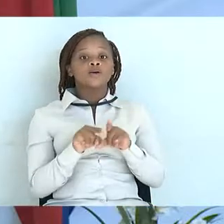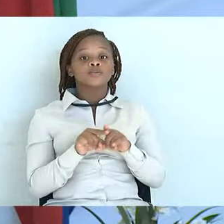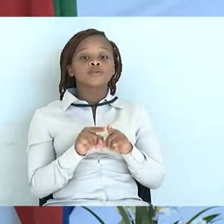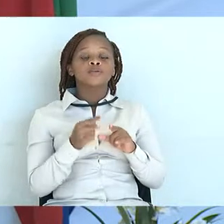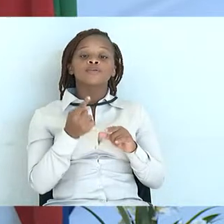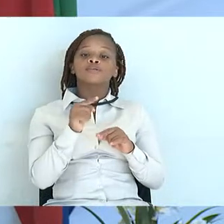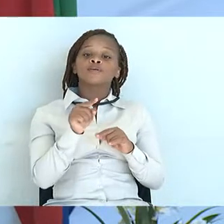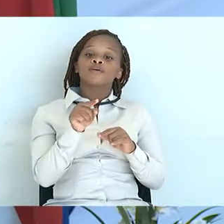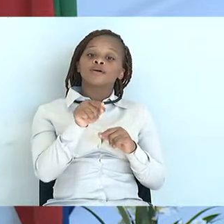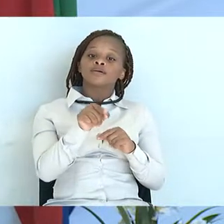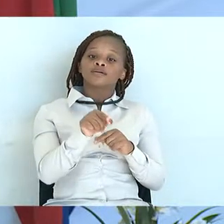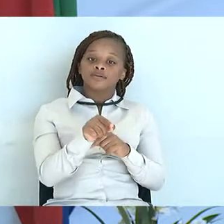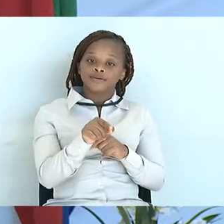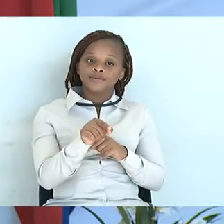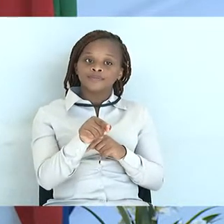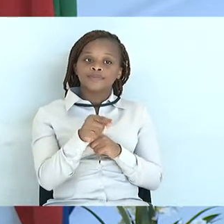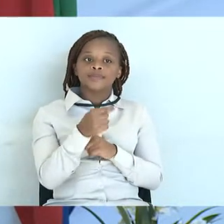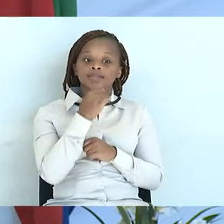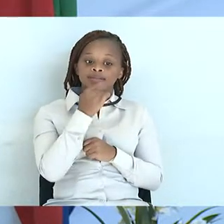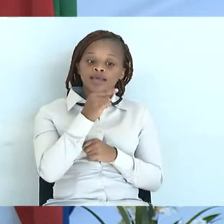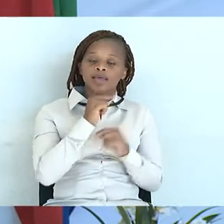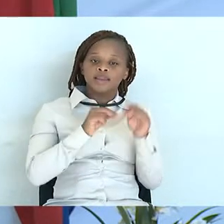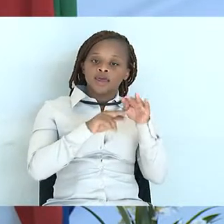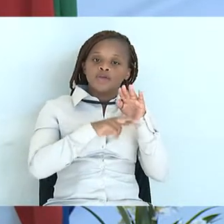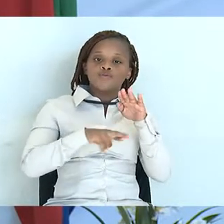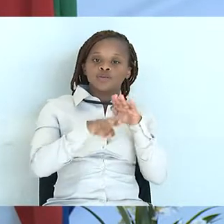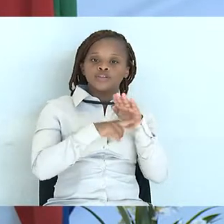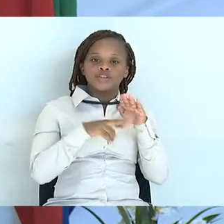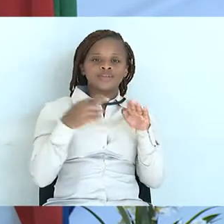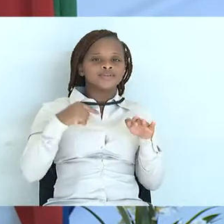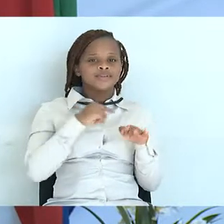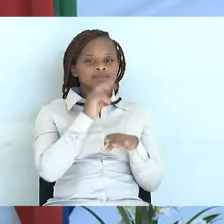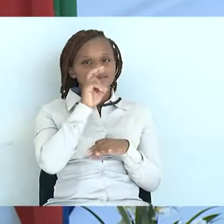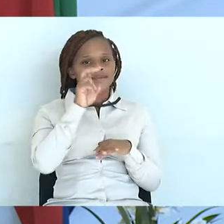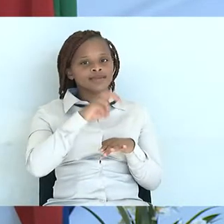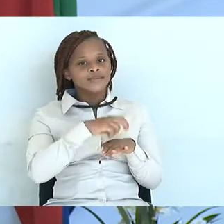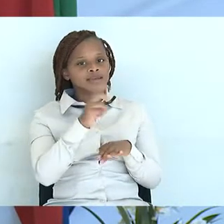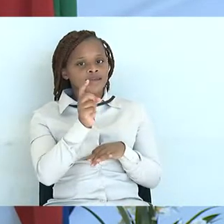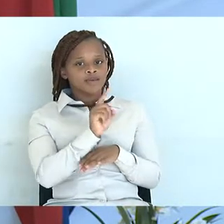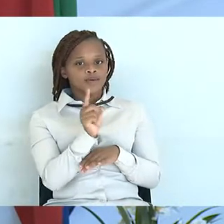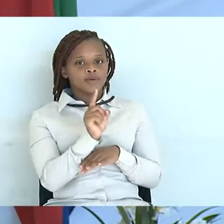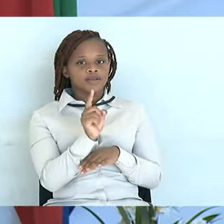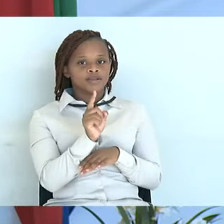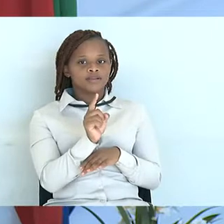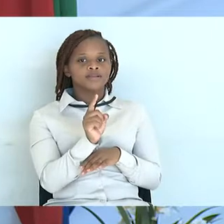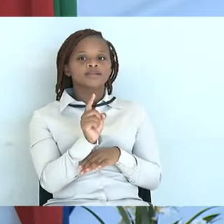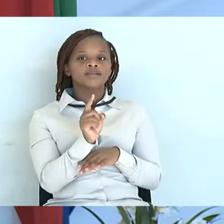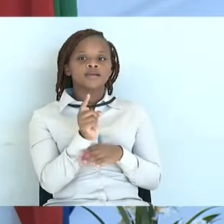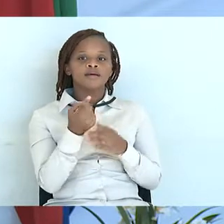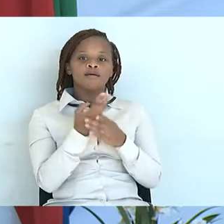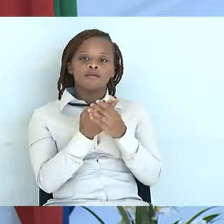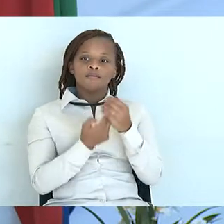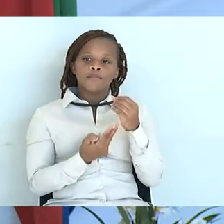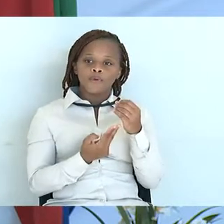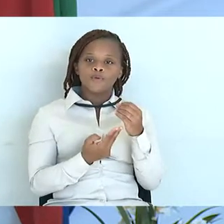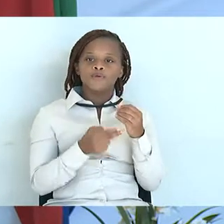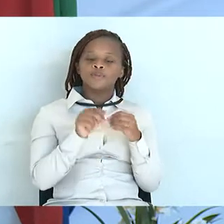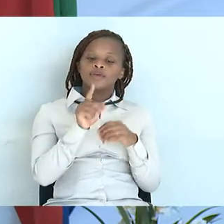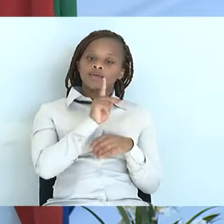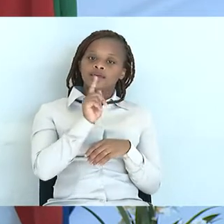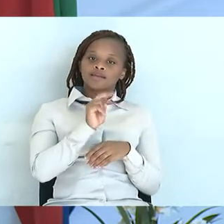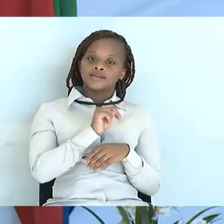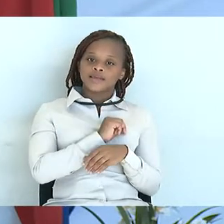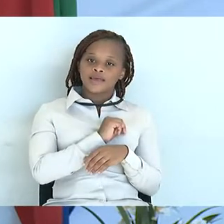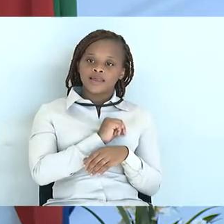be declared a region, we need the both Premier of KwaZulu-Natal and Eastern Cape